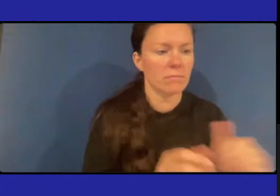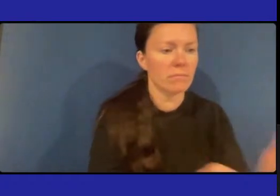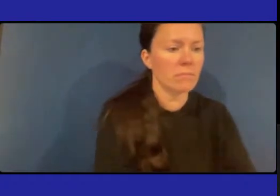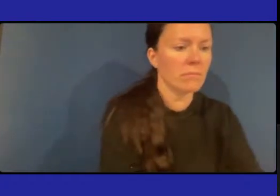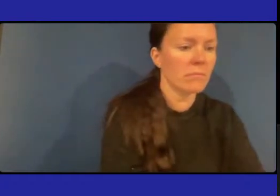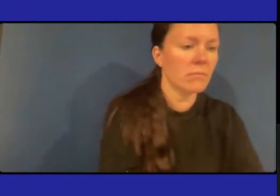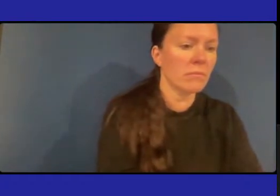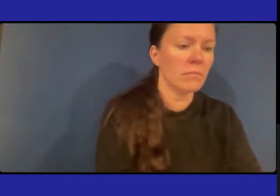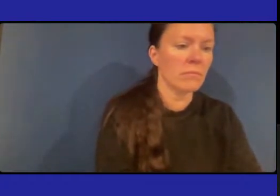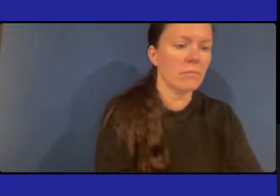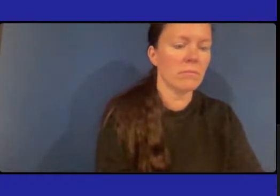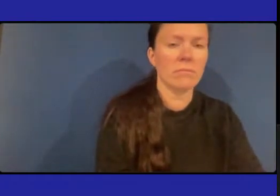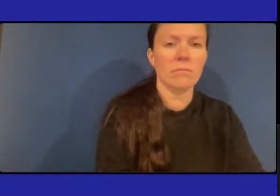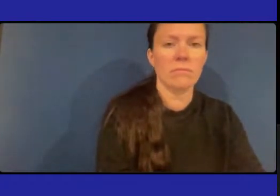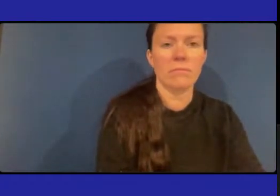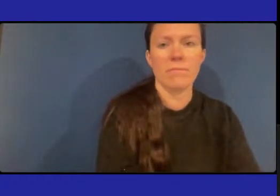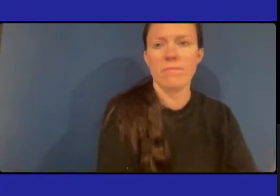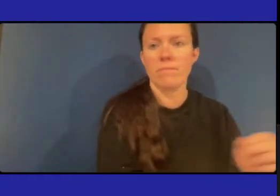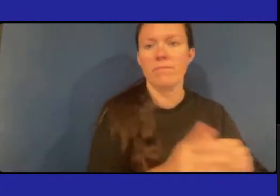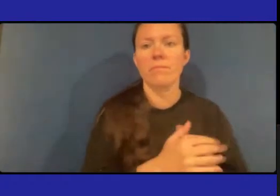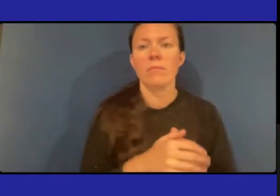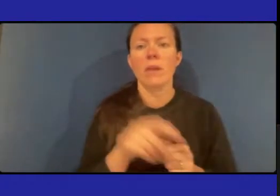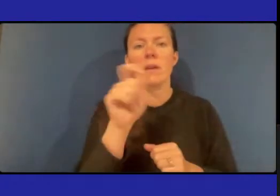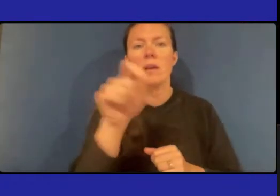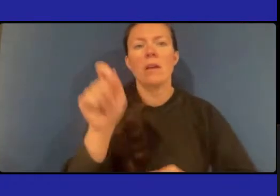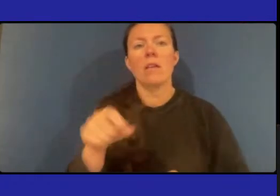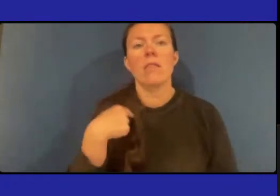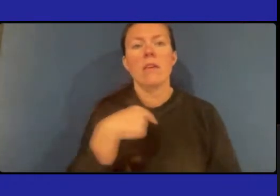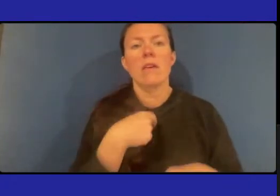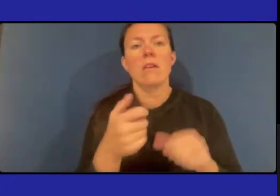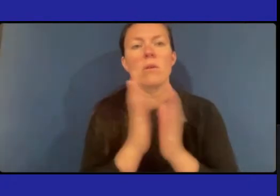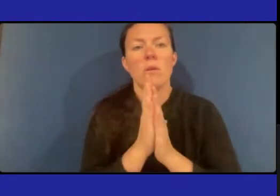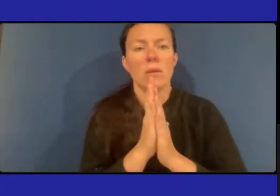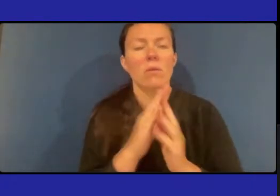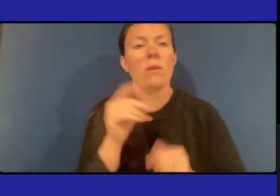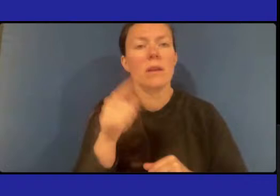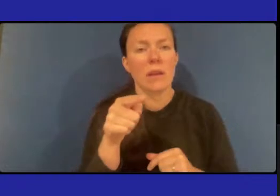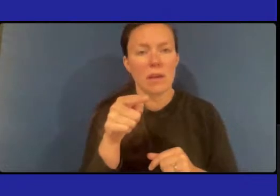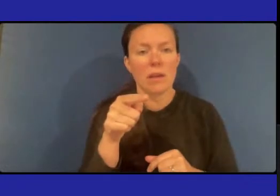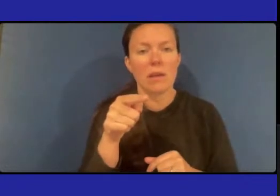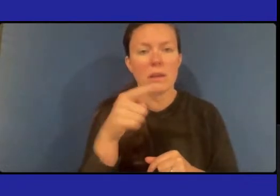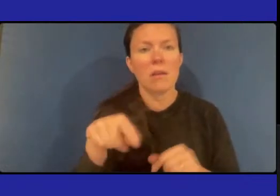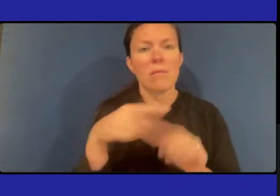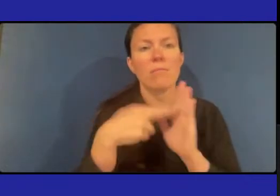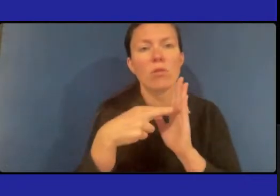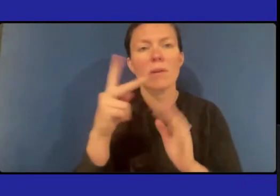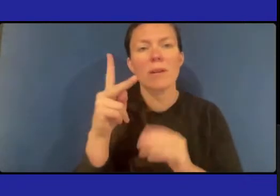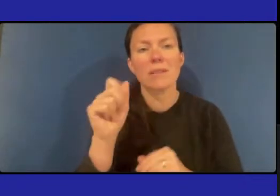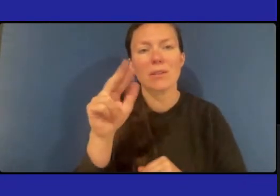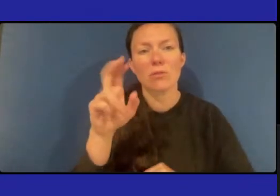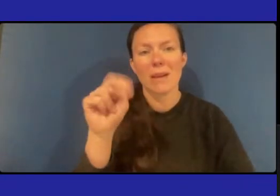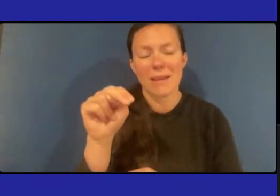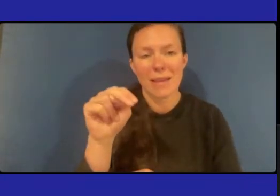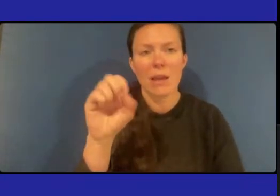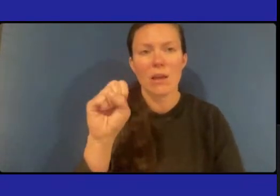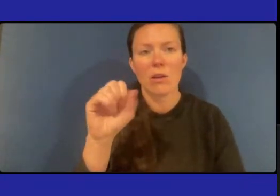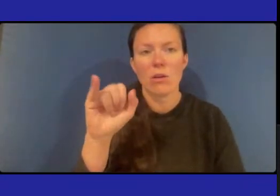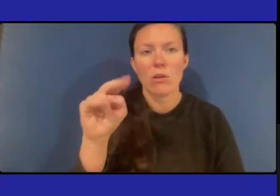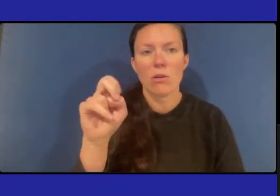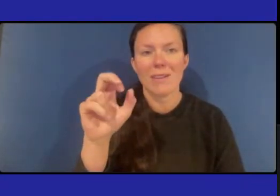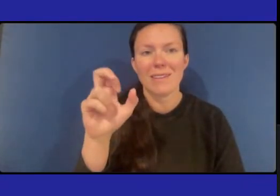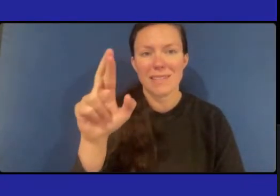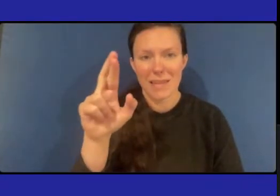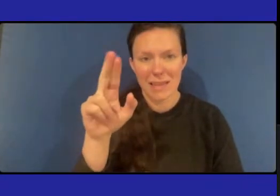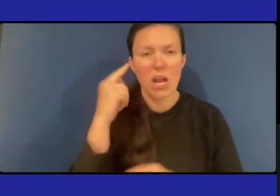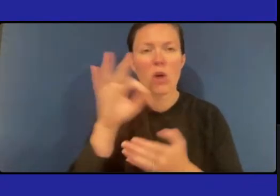she's on the way. Therefore, Dr. Calamia has requested that Molly Wasso Park, represented by Karen San Hilaire, be counted for the purposes of quorum and